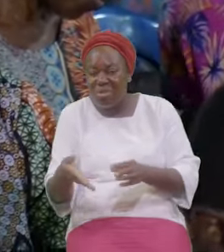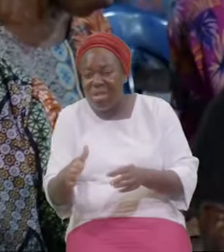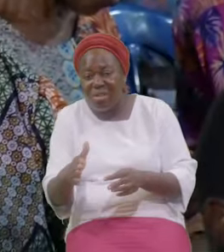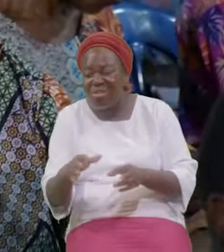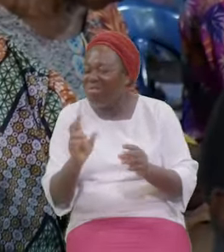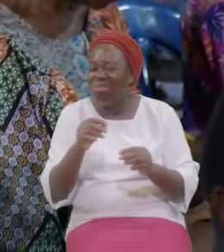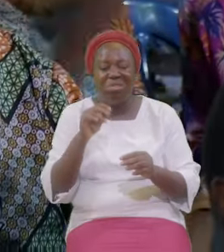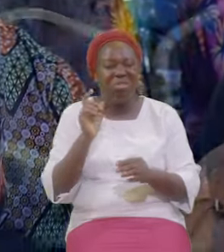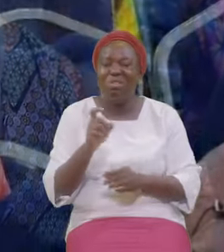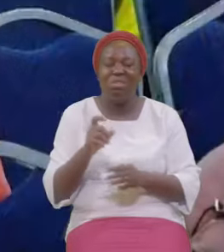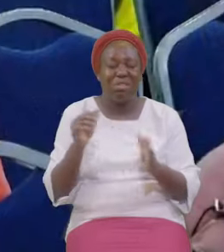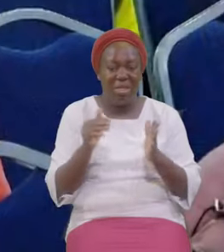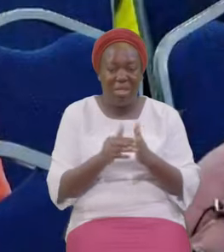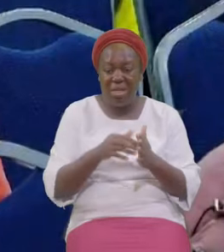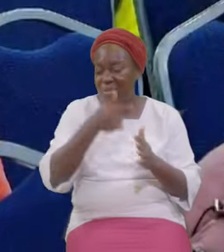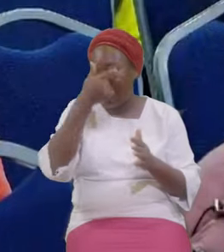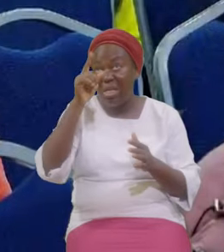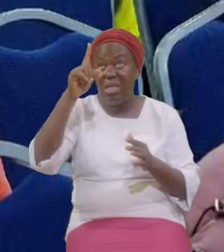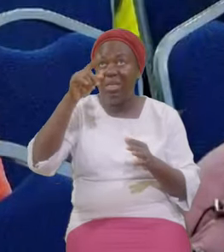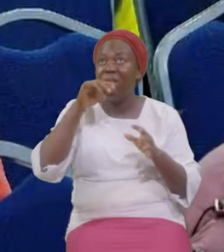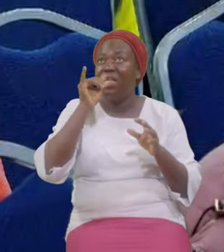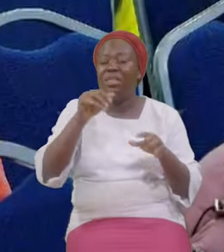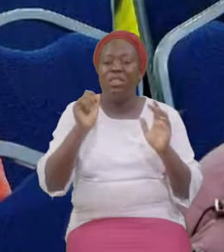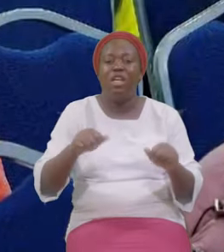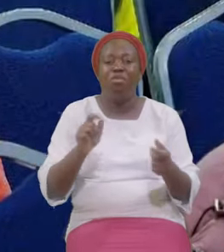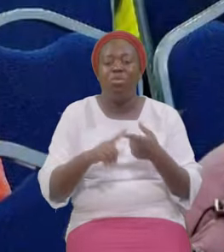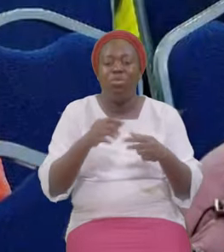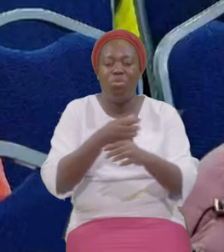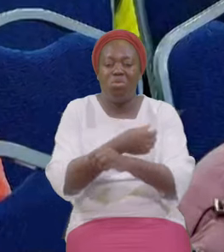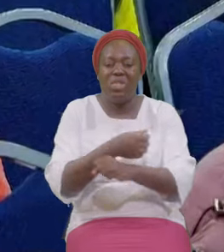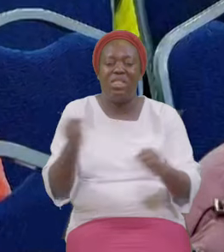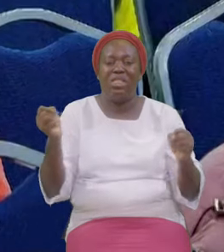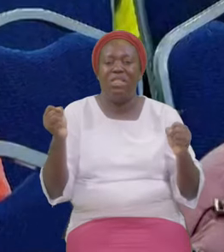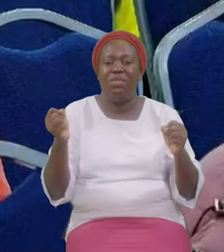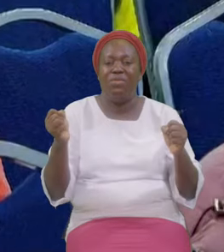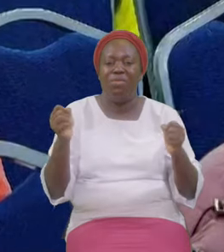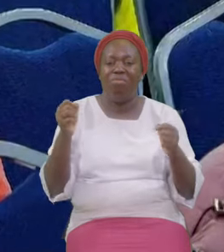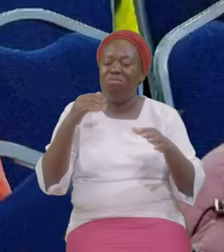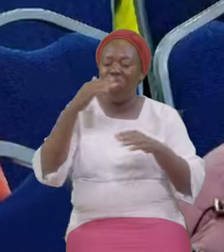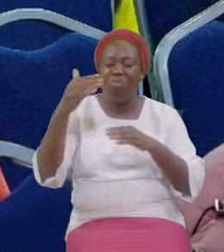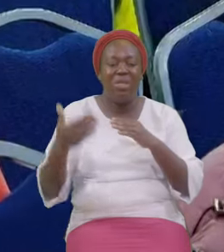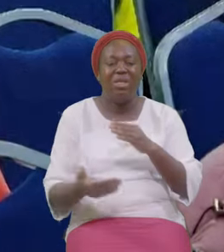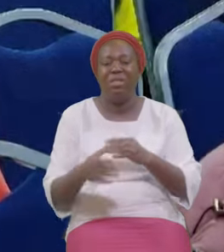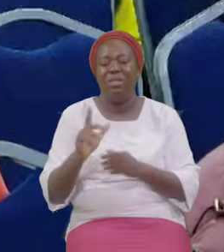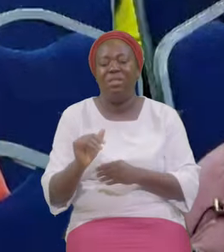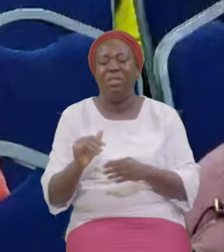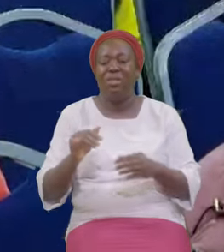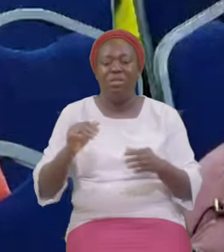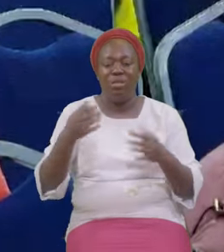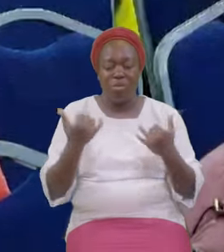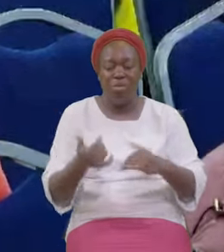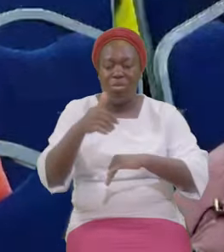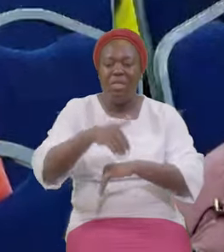He is able to save to the uttermost. Tonight is the night of